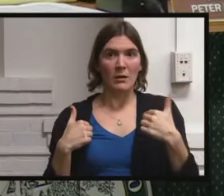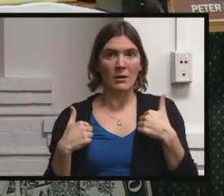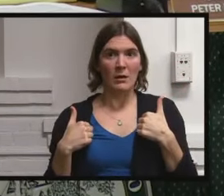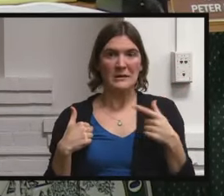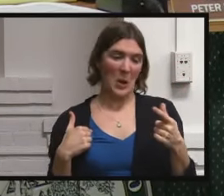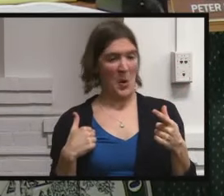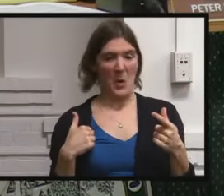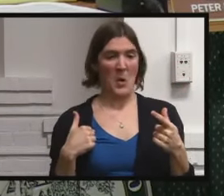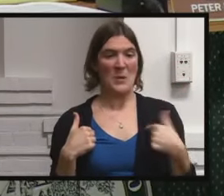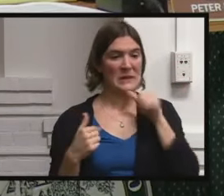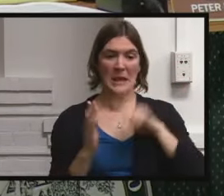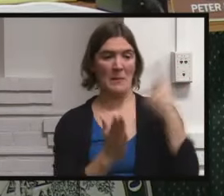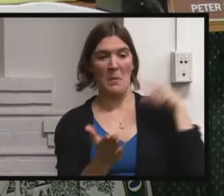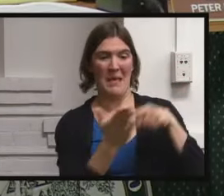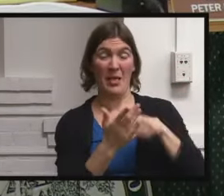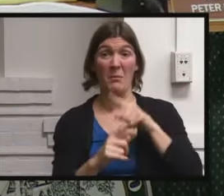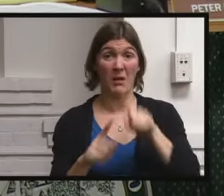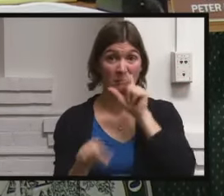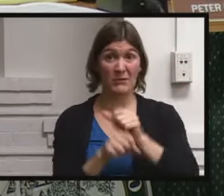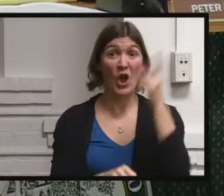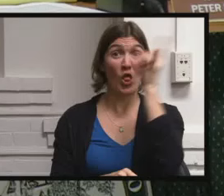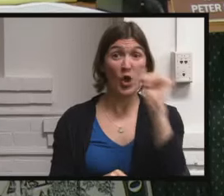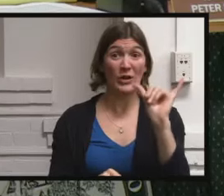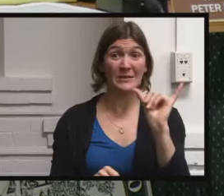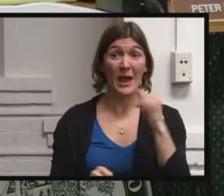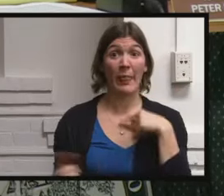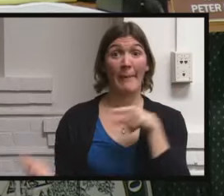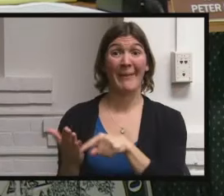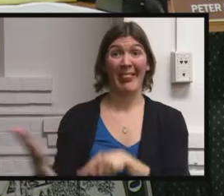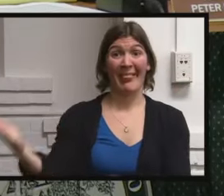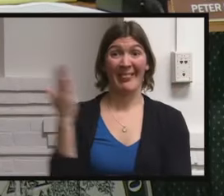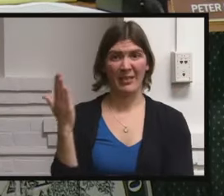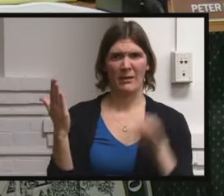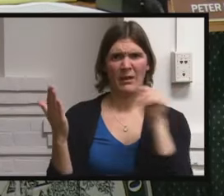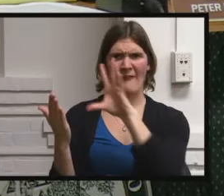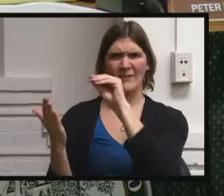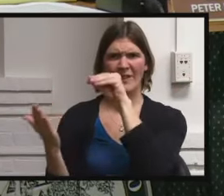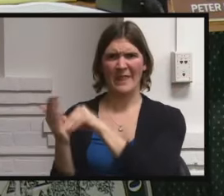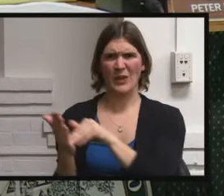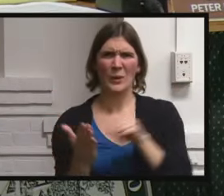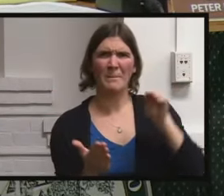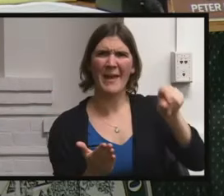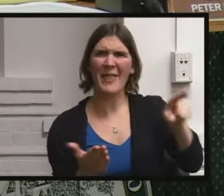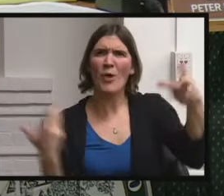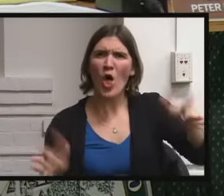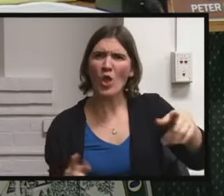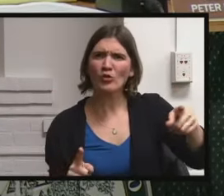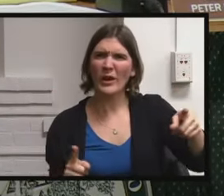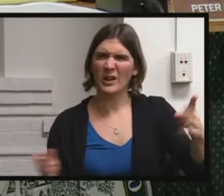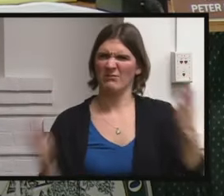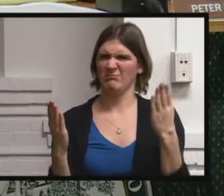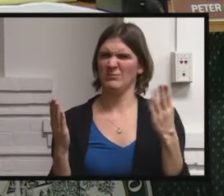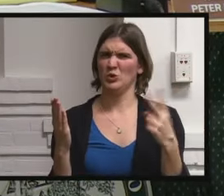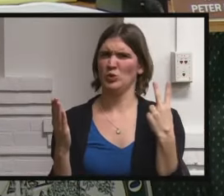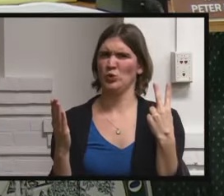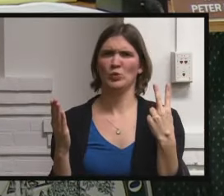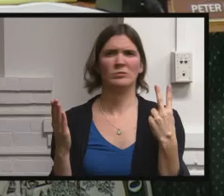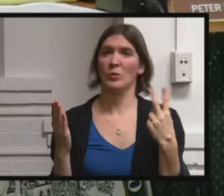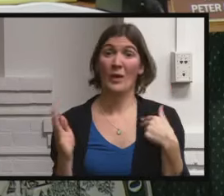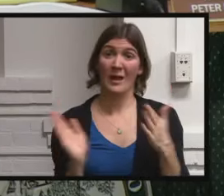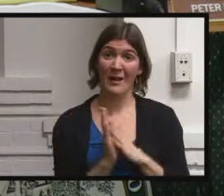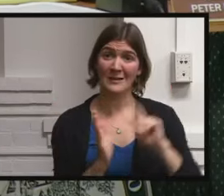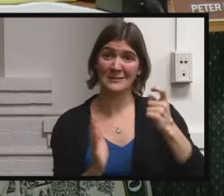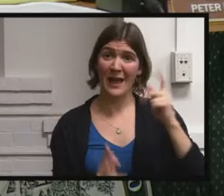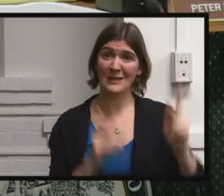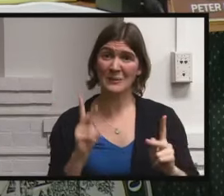double-billed. But it certainly appears to me to be double billing. We're asking our residential taxpayers